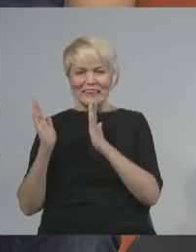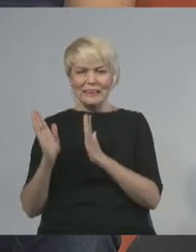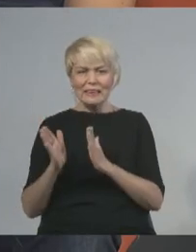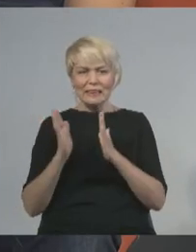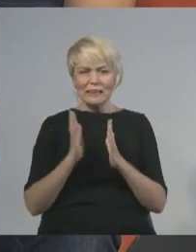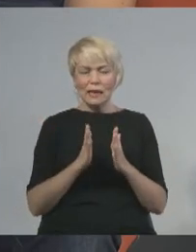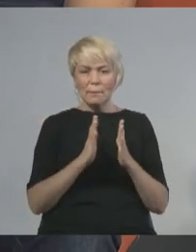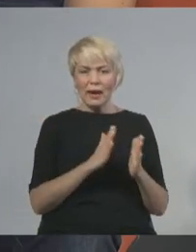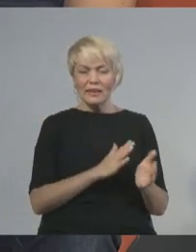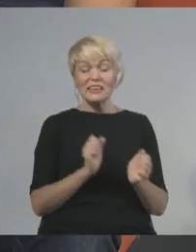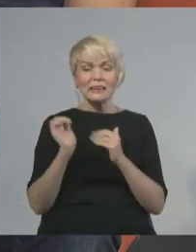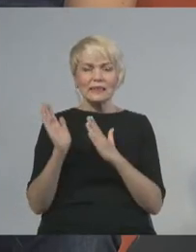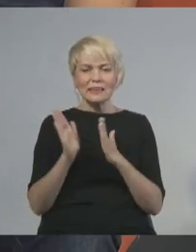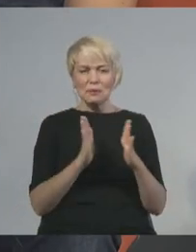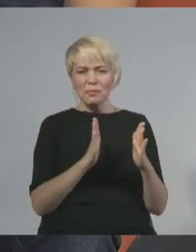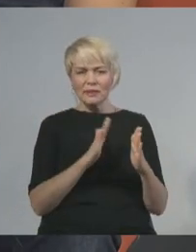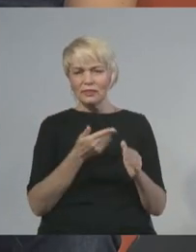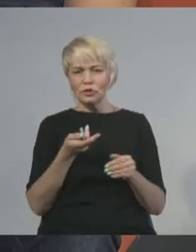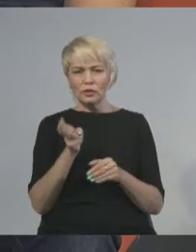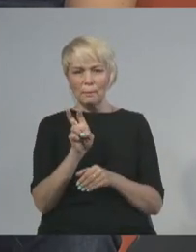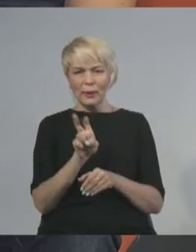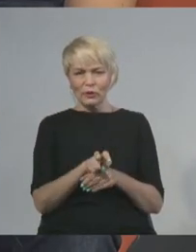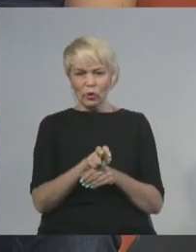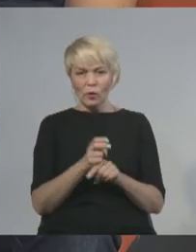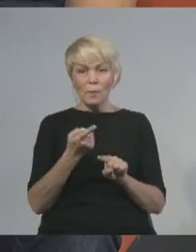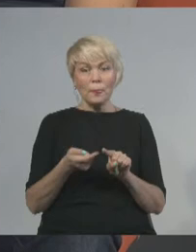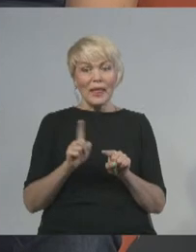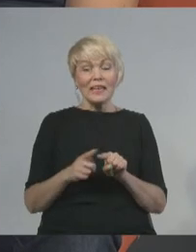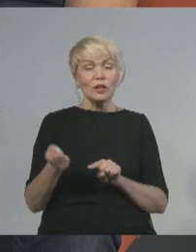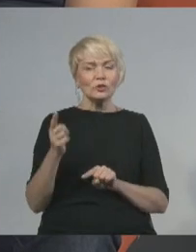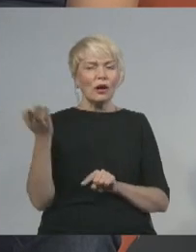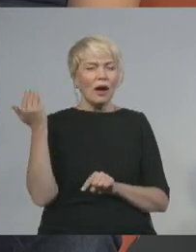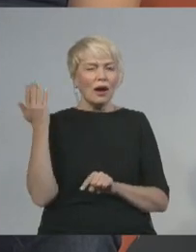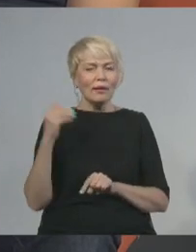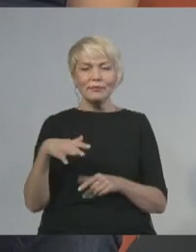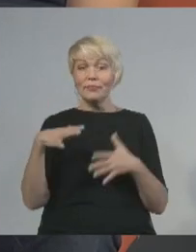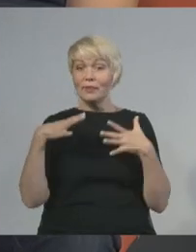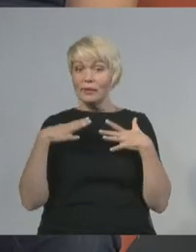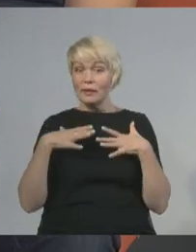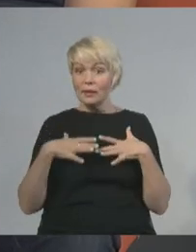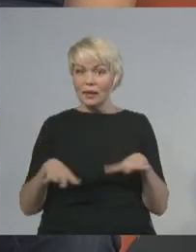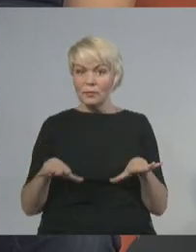is a more systematic approach to these fundraising activities